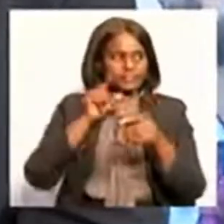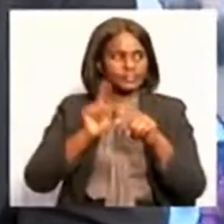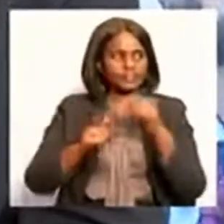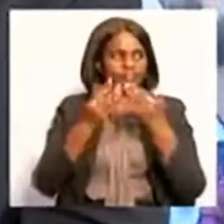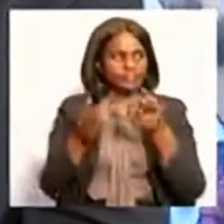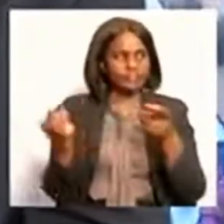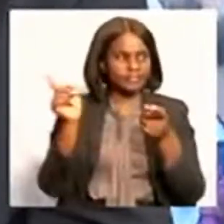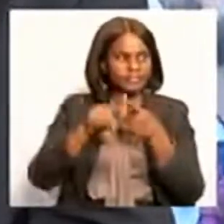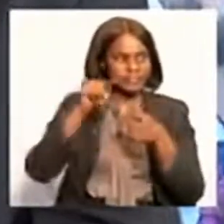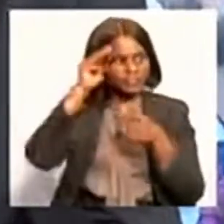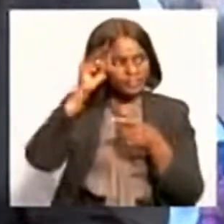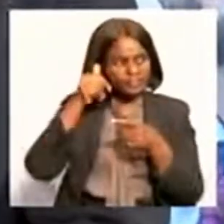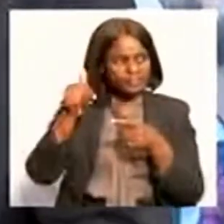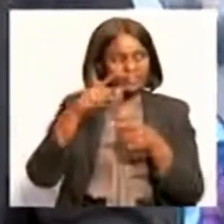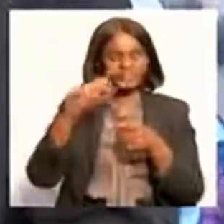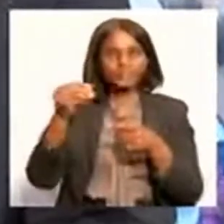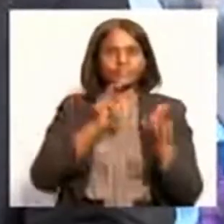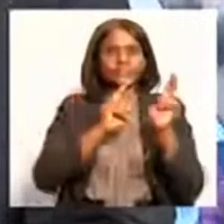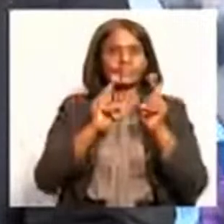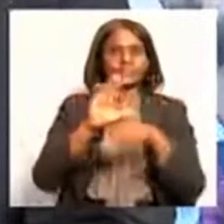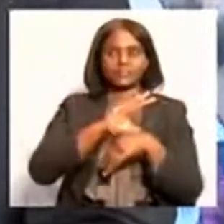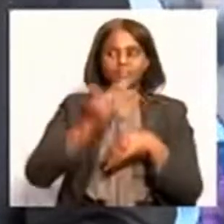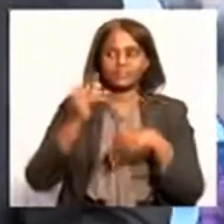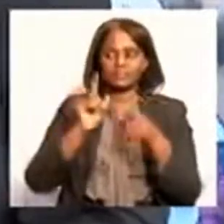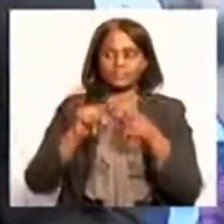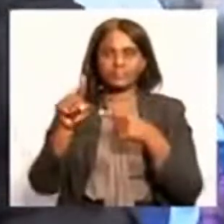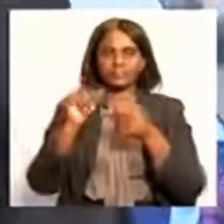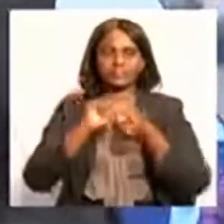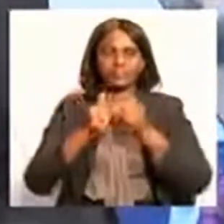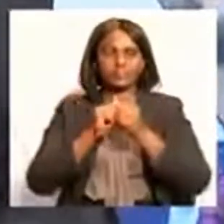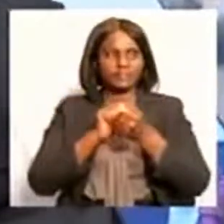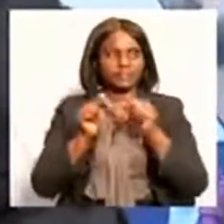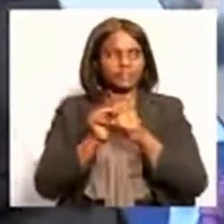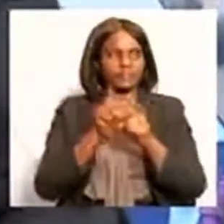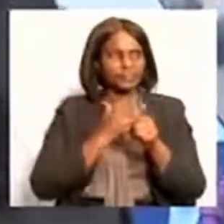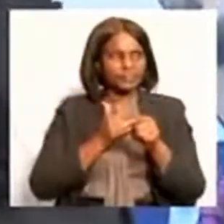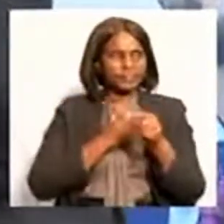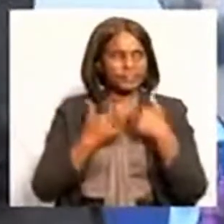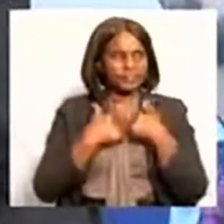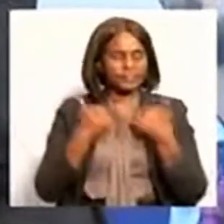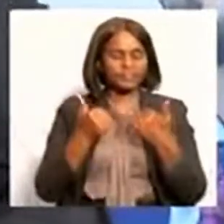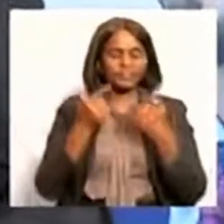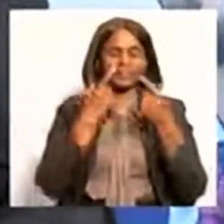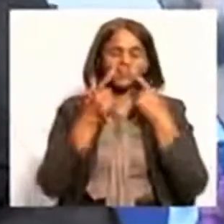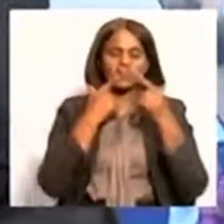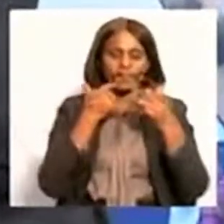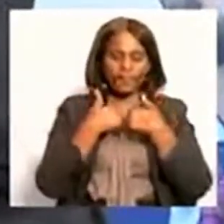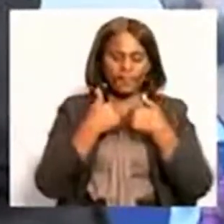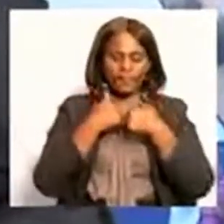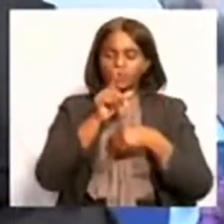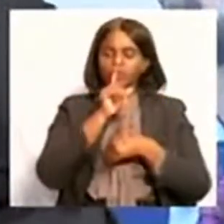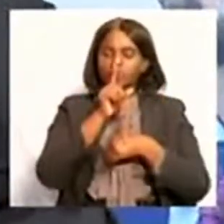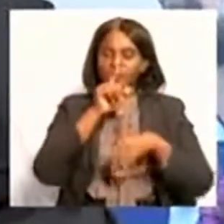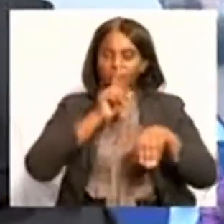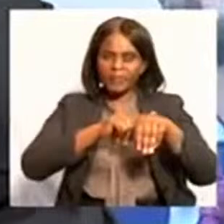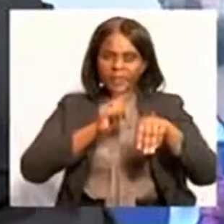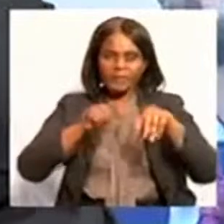until the ministries go and respond to that disaster. So currently, as I'm talking, we are conducting what? A real-time